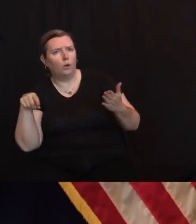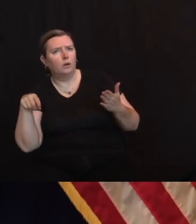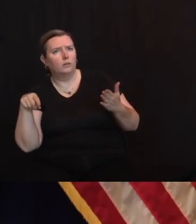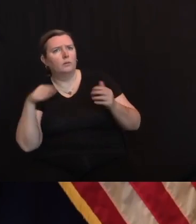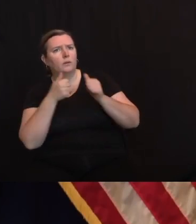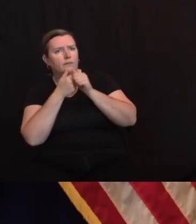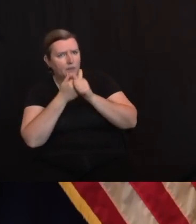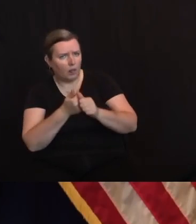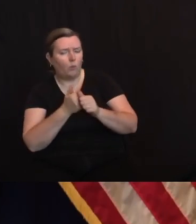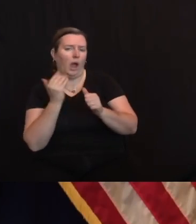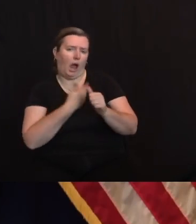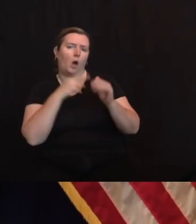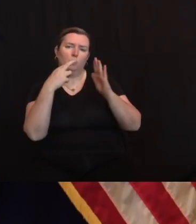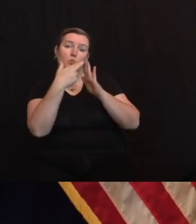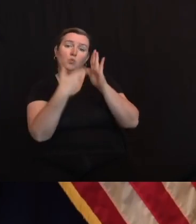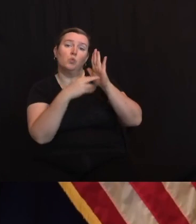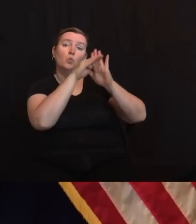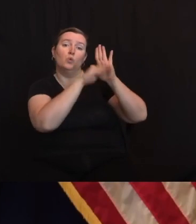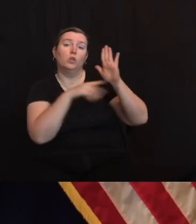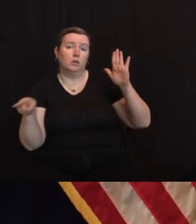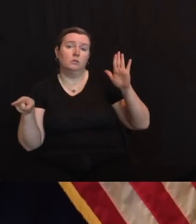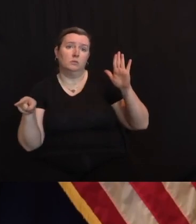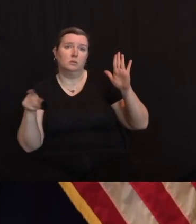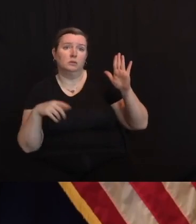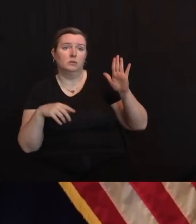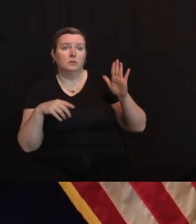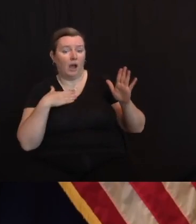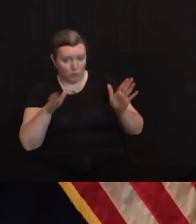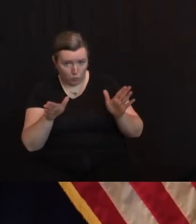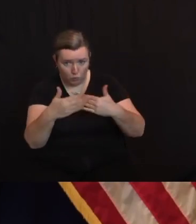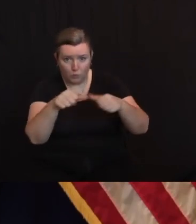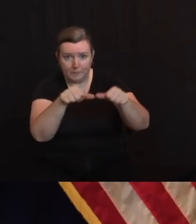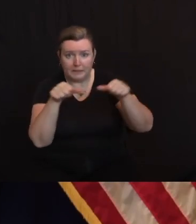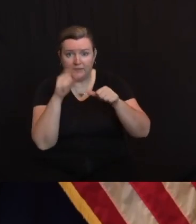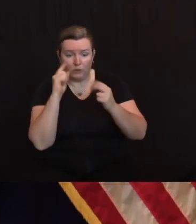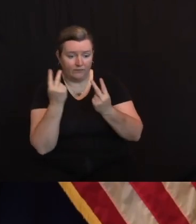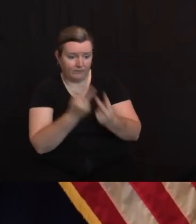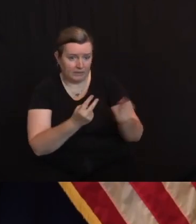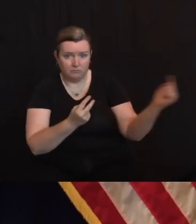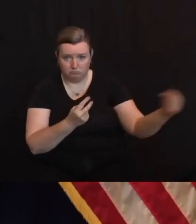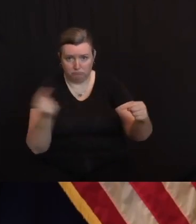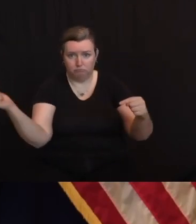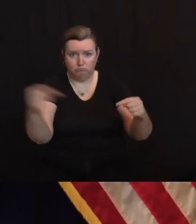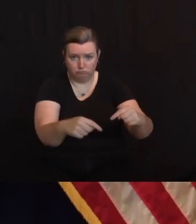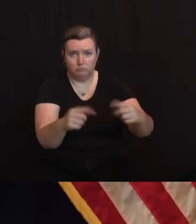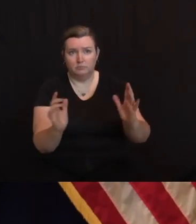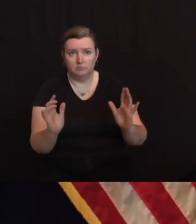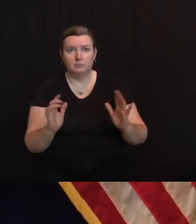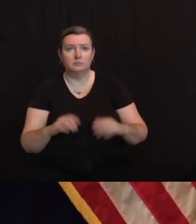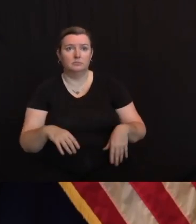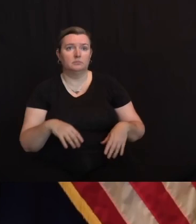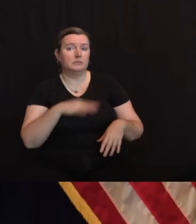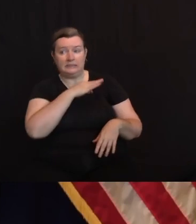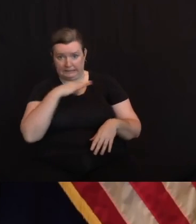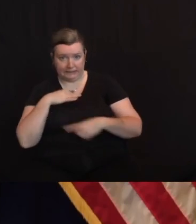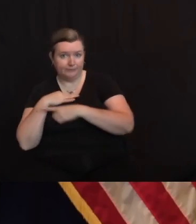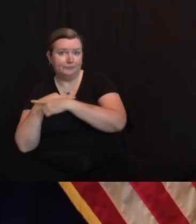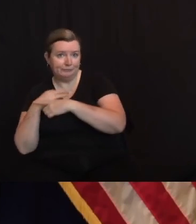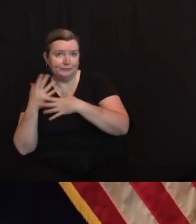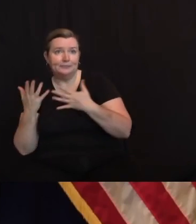is, designated areas have been set aside for visitation, ensured that sufficient staff and